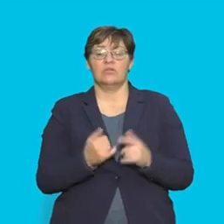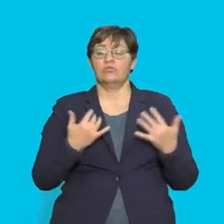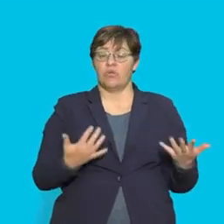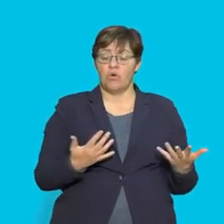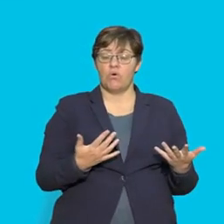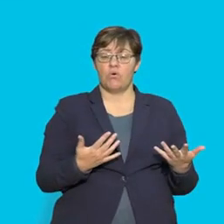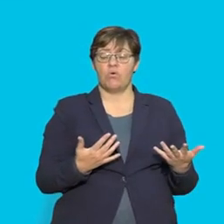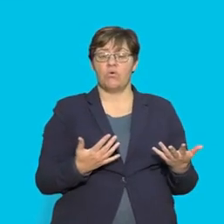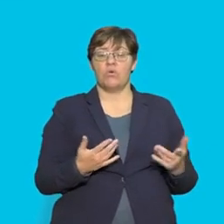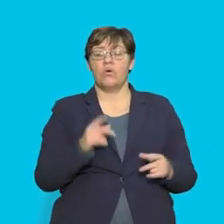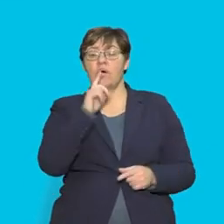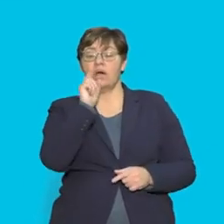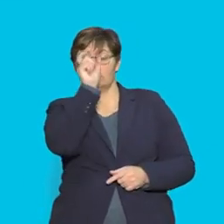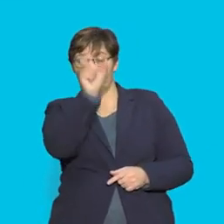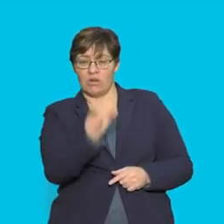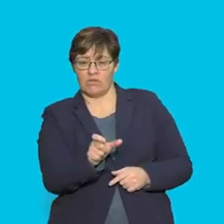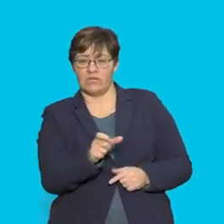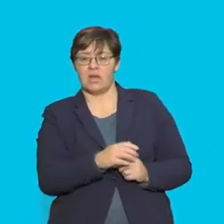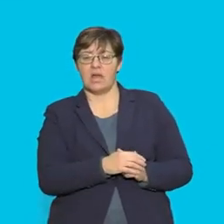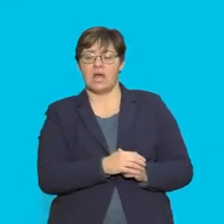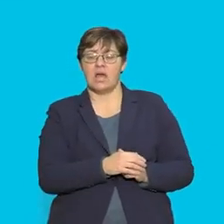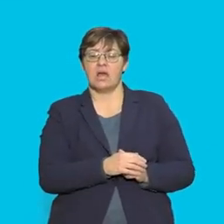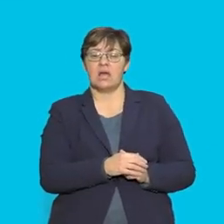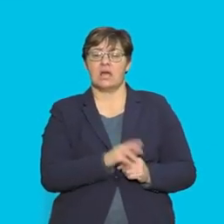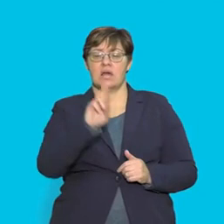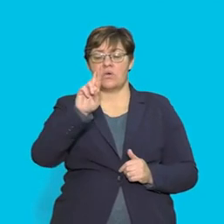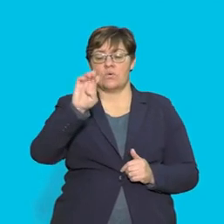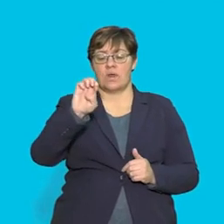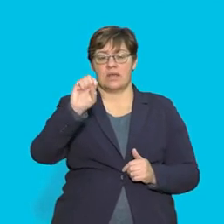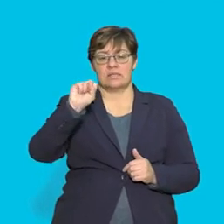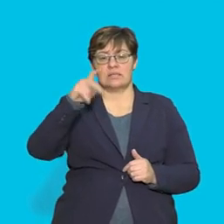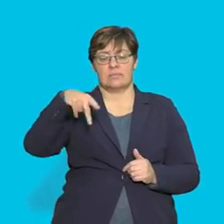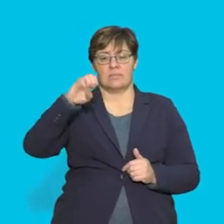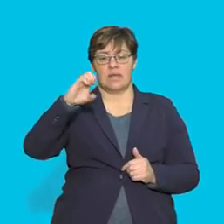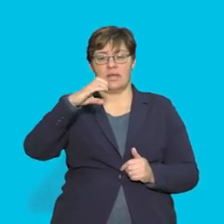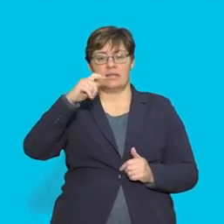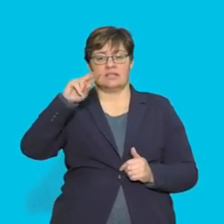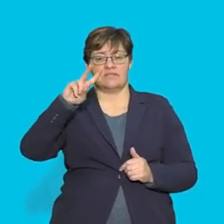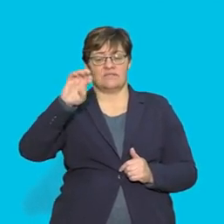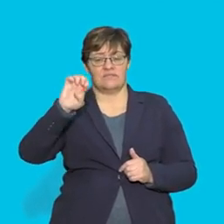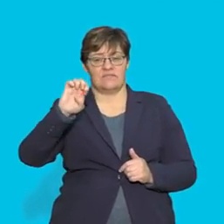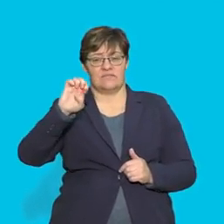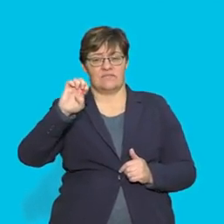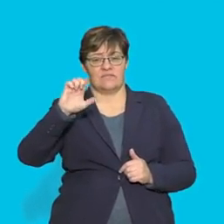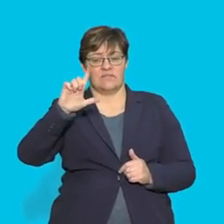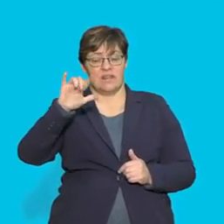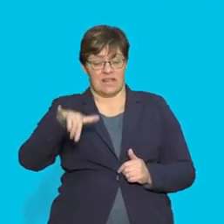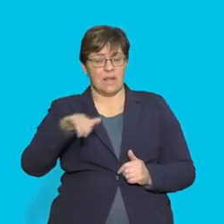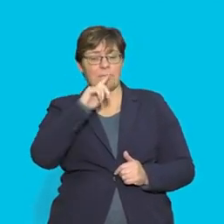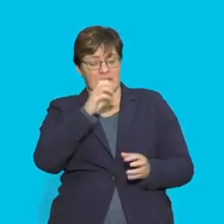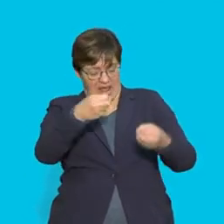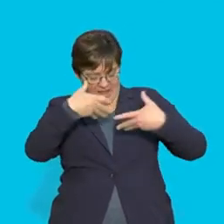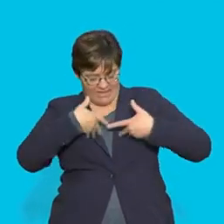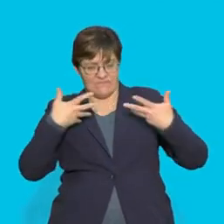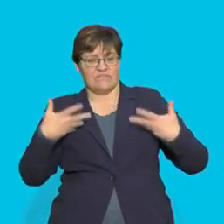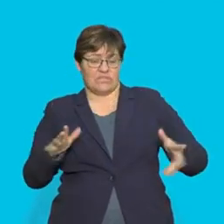talk about the terminology respectively, it simply means that is what you are given in the diagram. So here